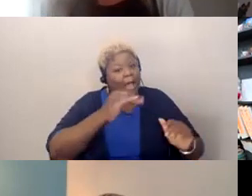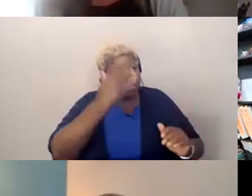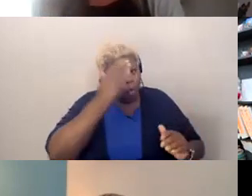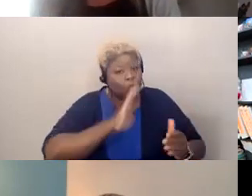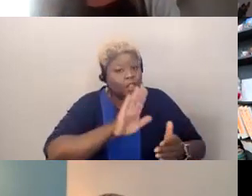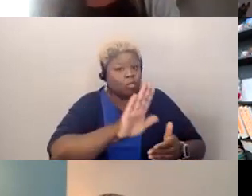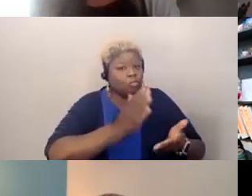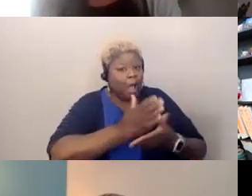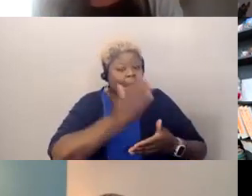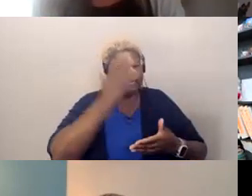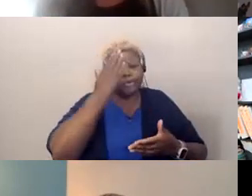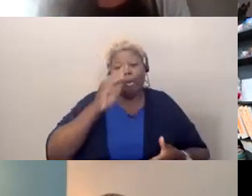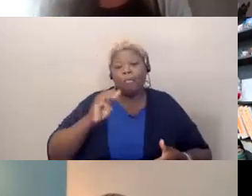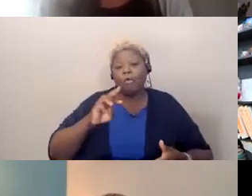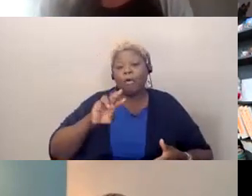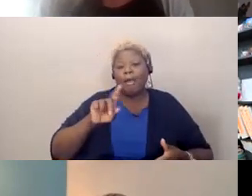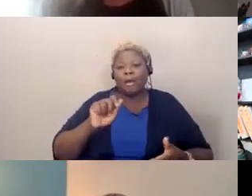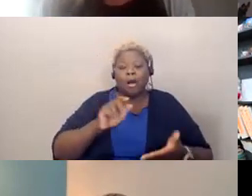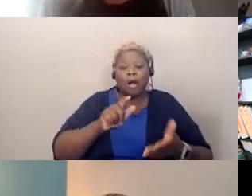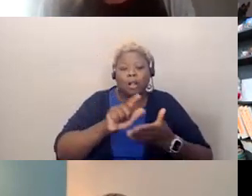to know Miranda law, to know